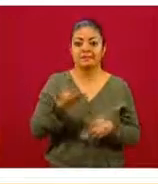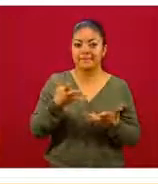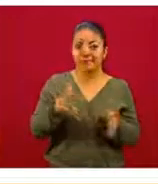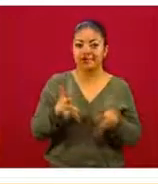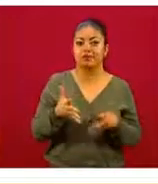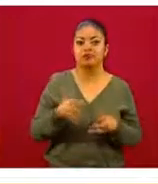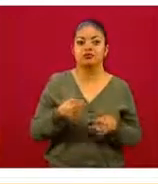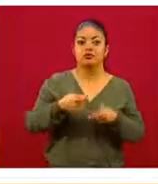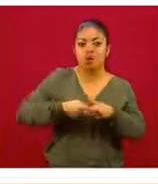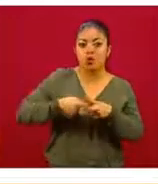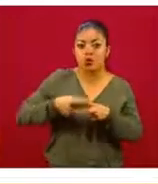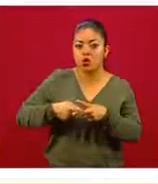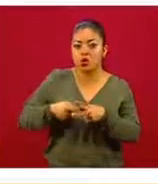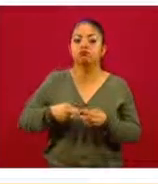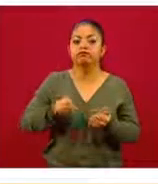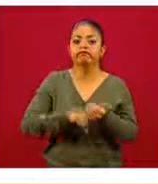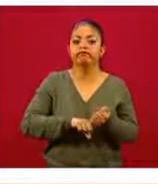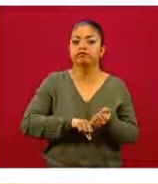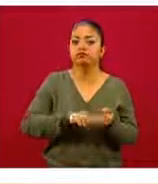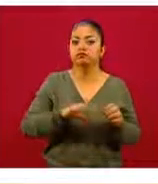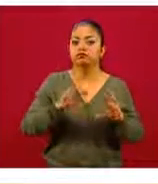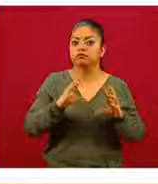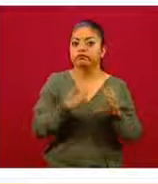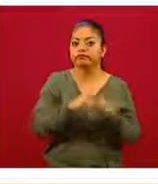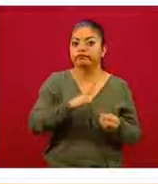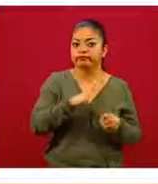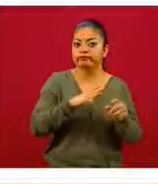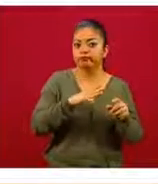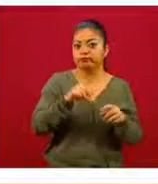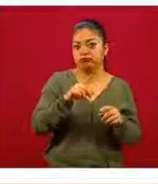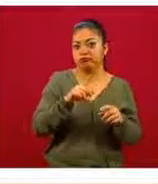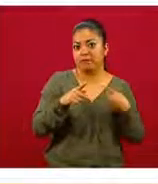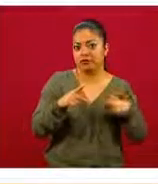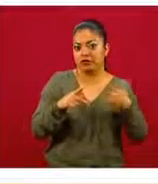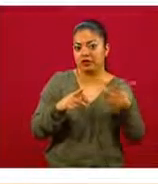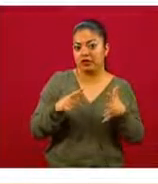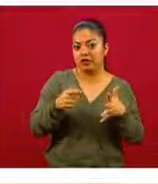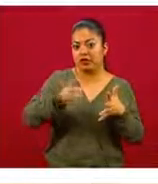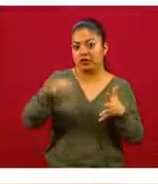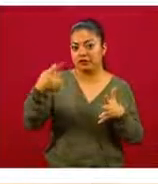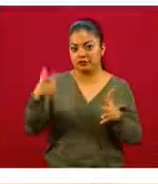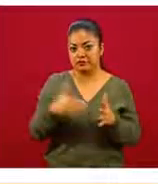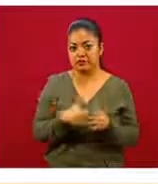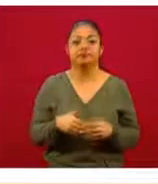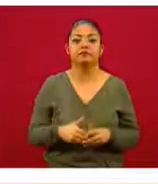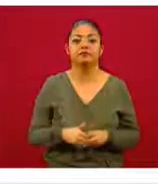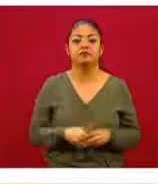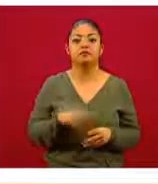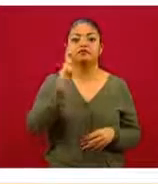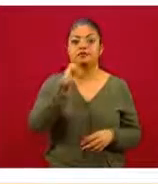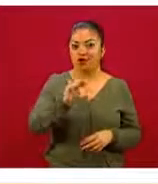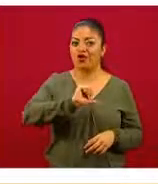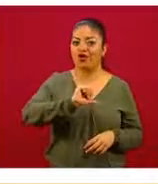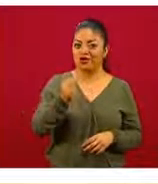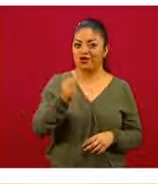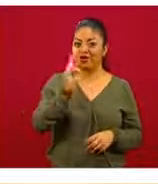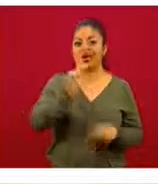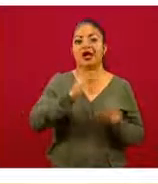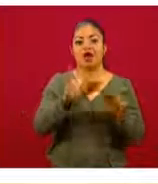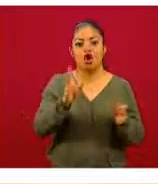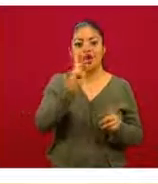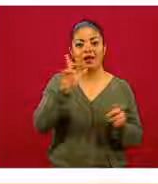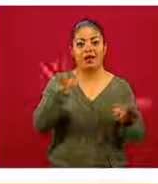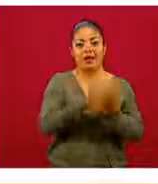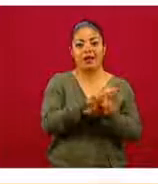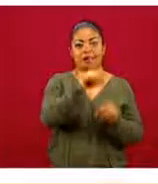an onset of symptoms in the last 2 weeks. That is what is contributing to contagion right now. We're looking